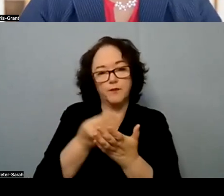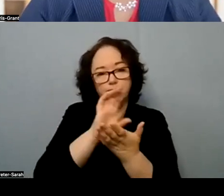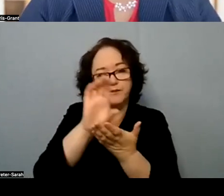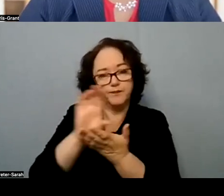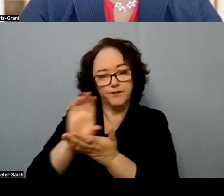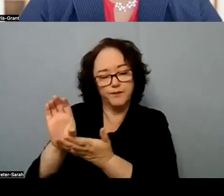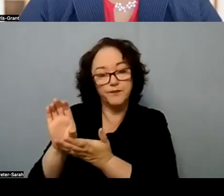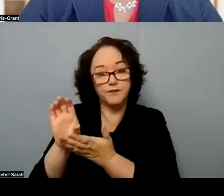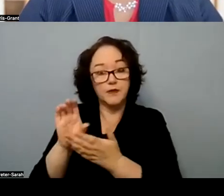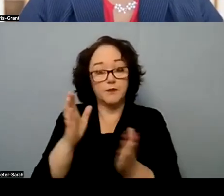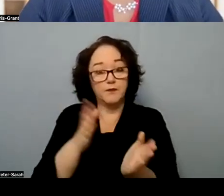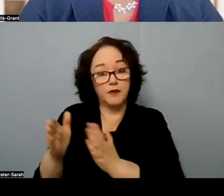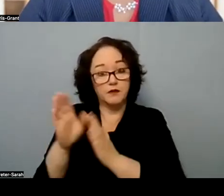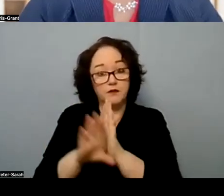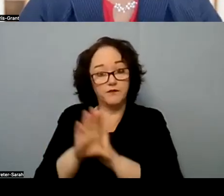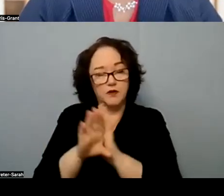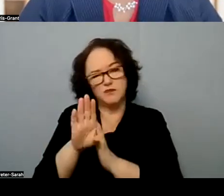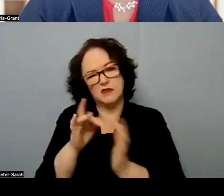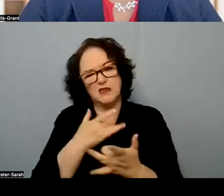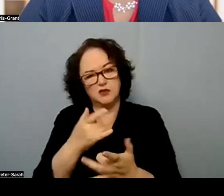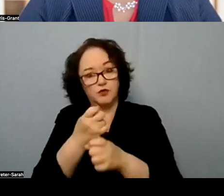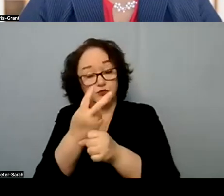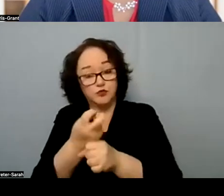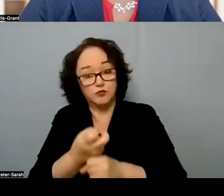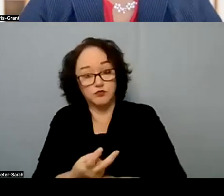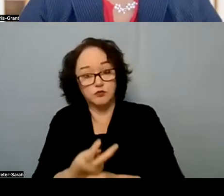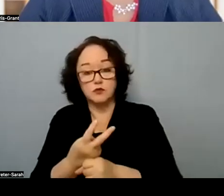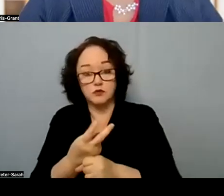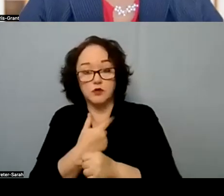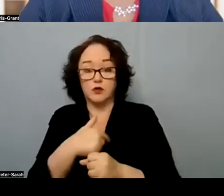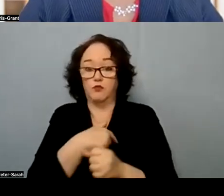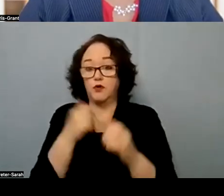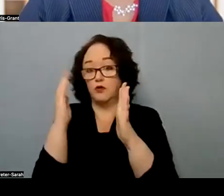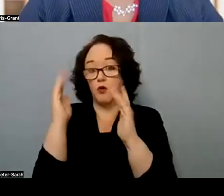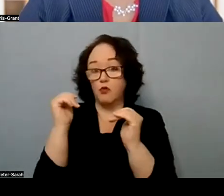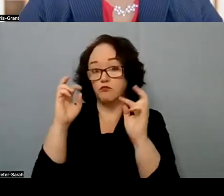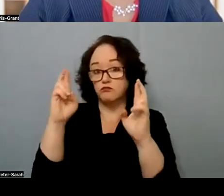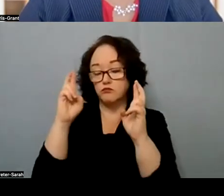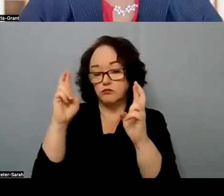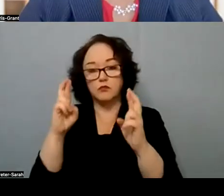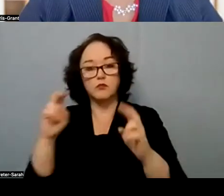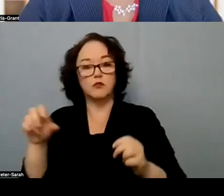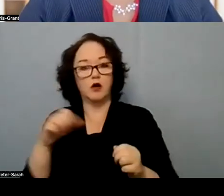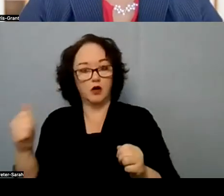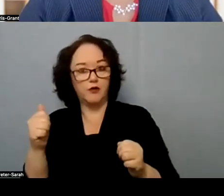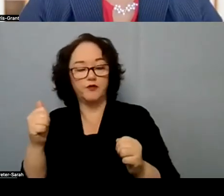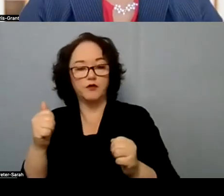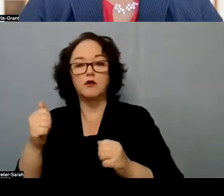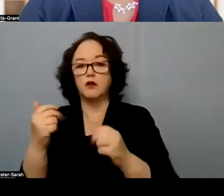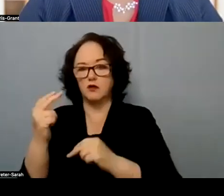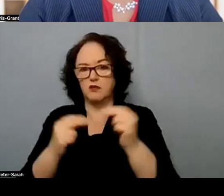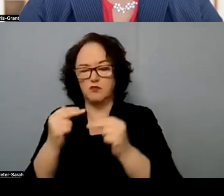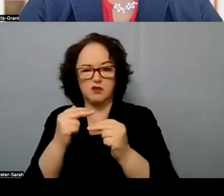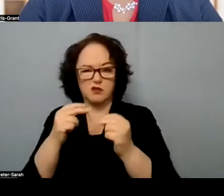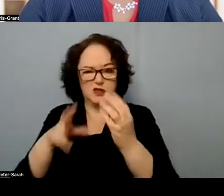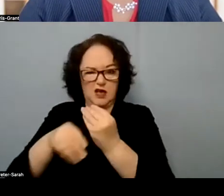years, we'll be looking to kind of build in or help build in more special type projects that are for smaller development. I don't think anybody